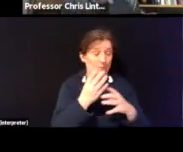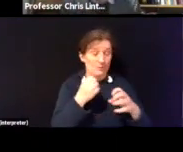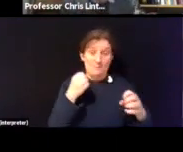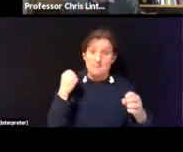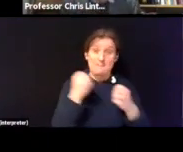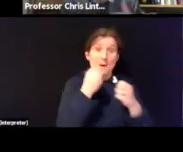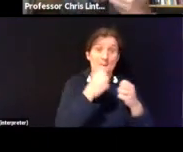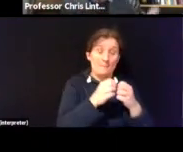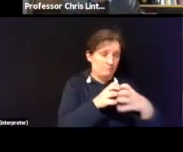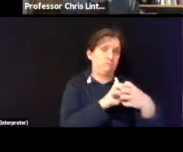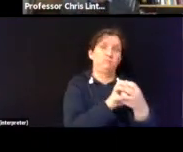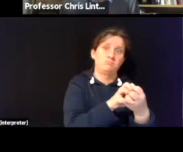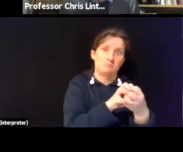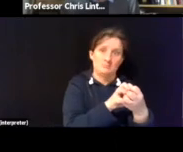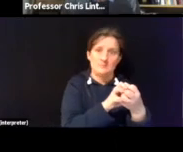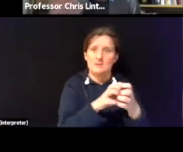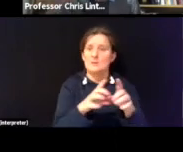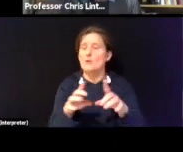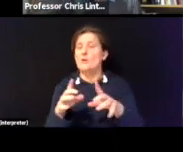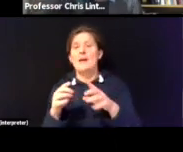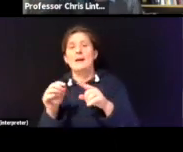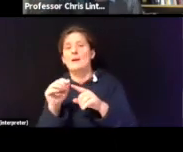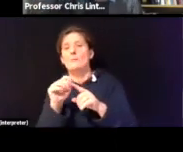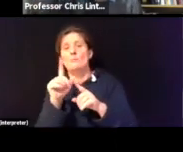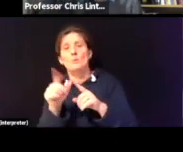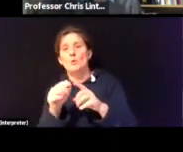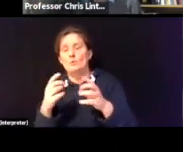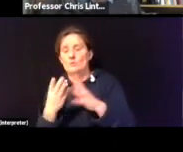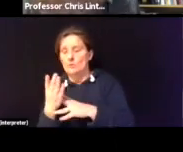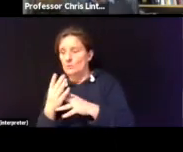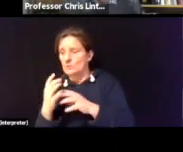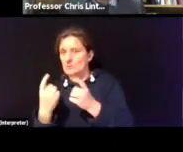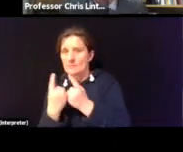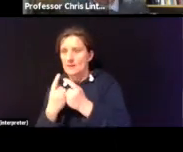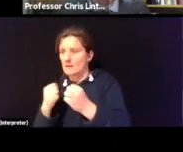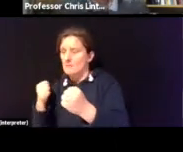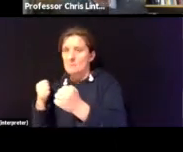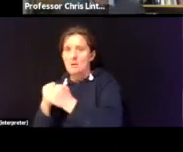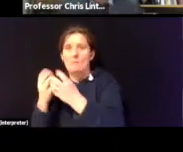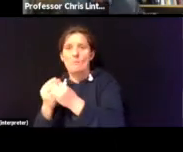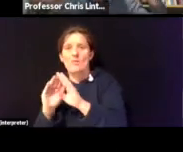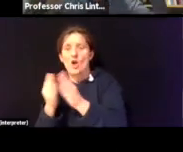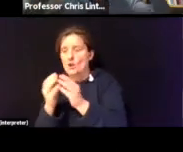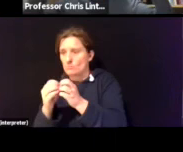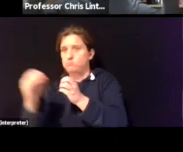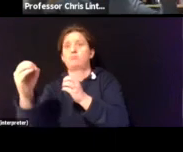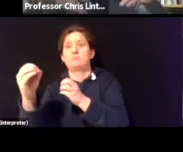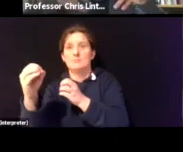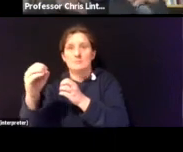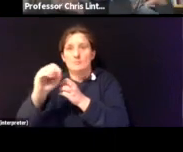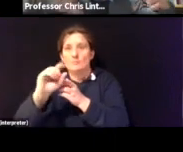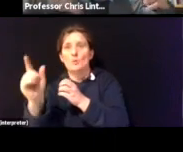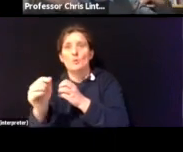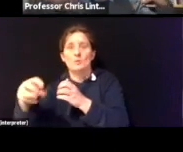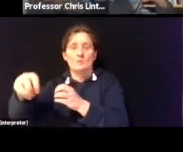as the moon probably formed from a collision with the Earth. Venus may have had its rotation slowed after such a collision. You have to think of the inner